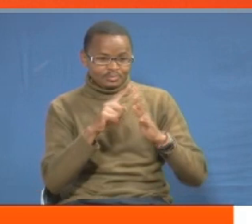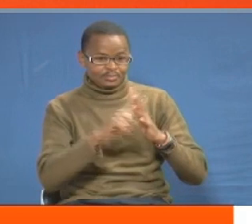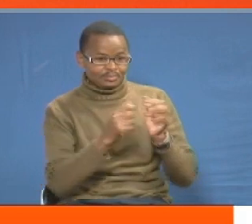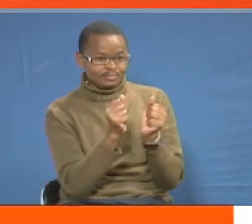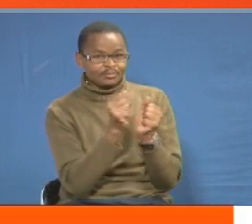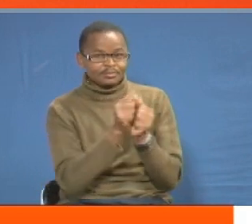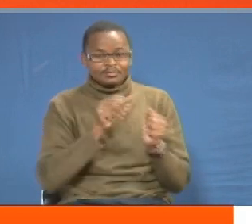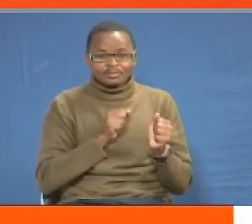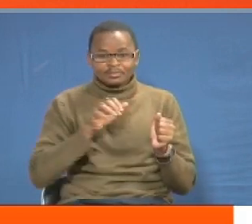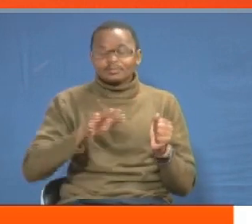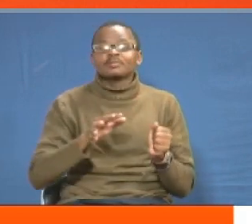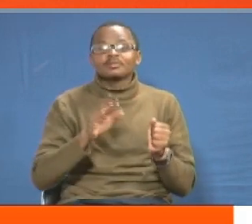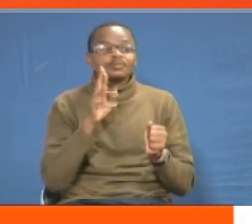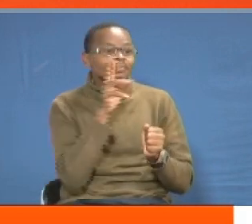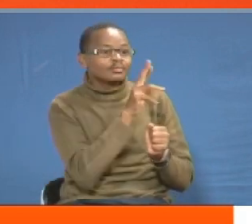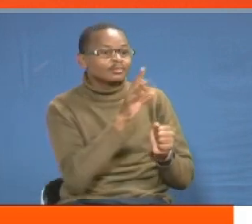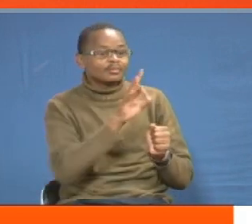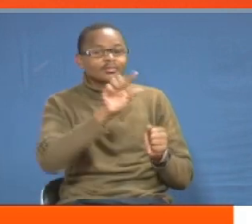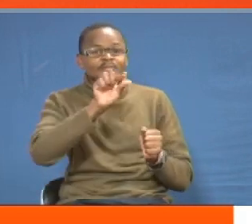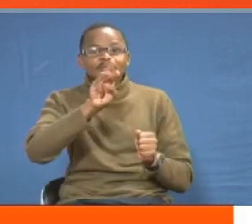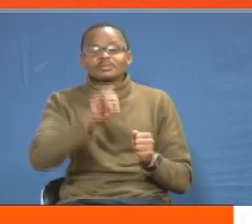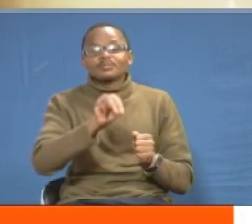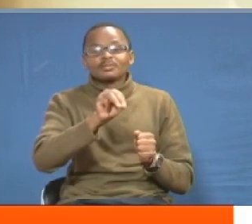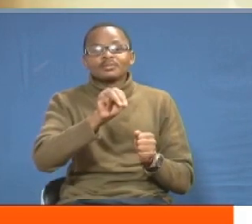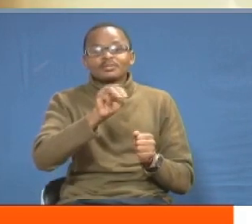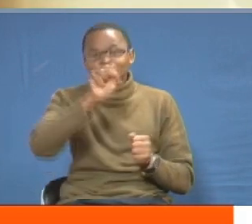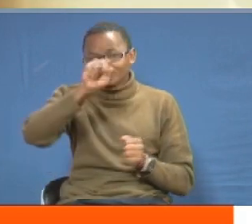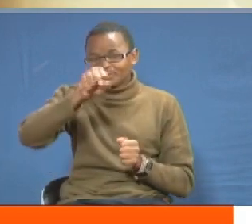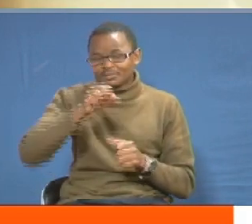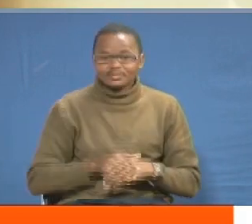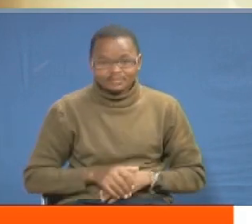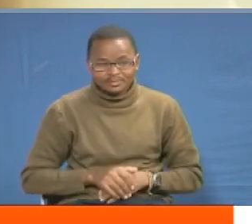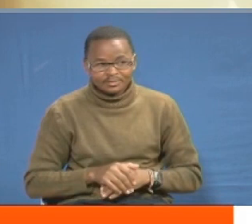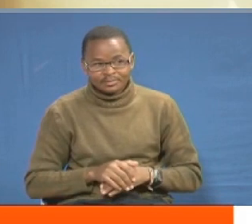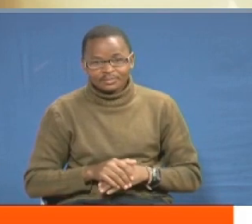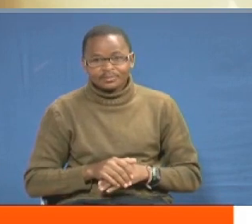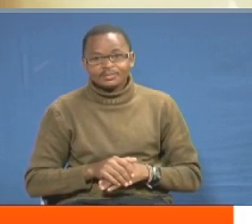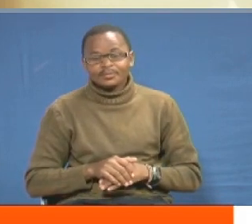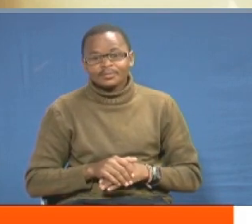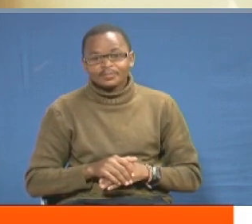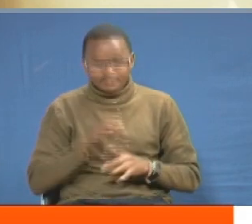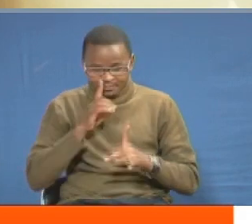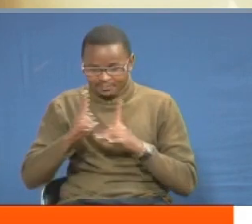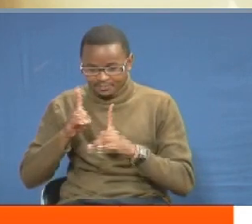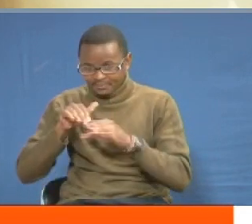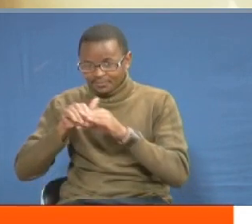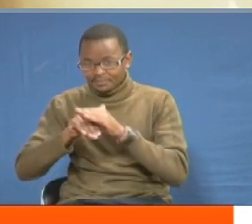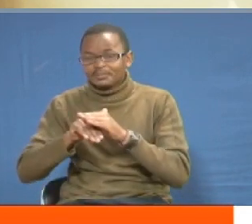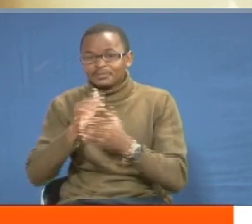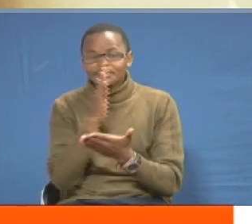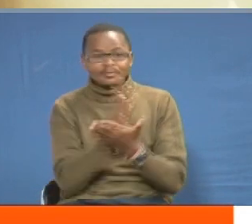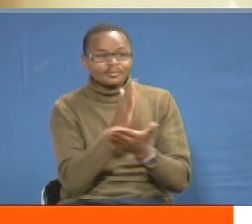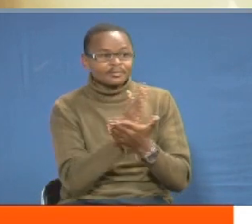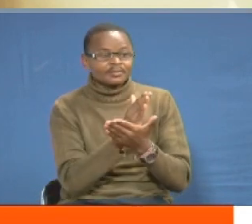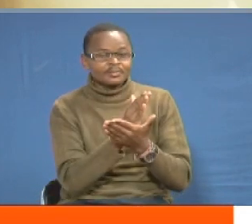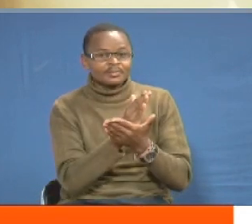It starts with the girls who are at risk of FGM. Yes. Of course, to put the discussion in